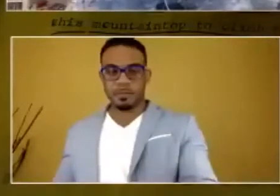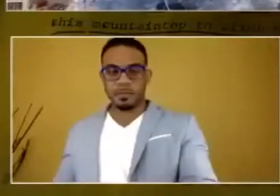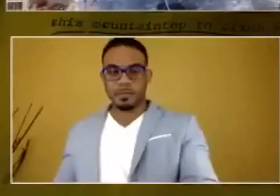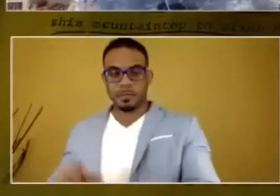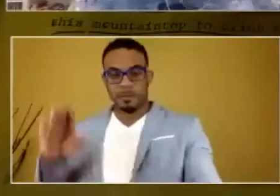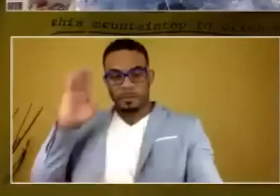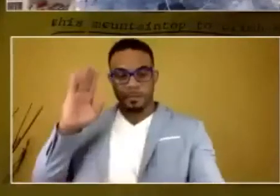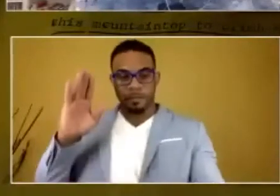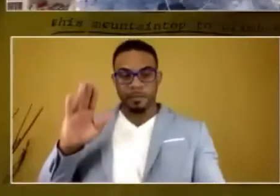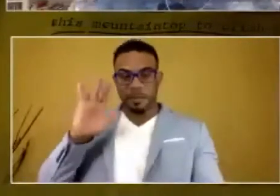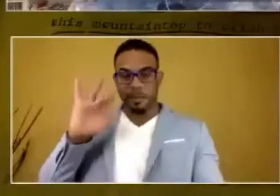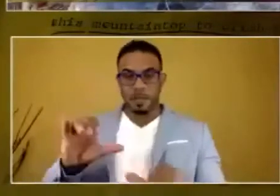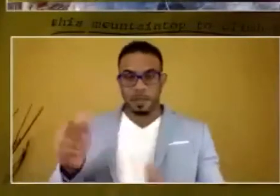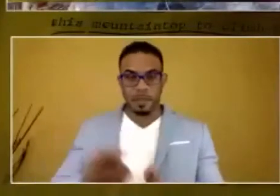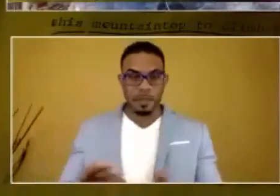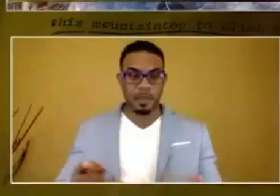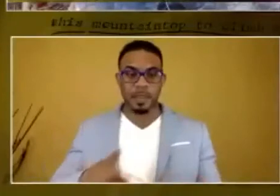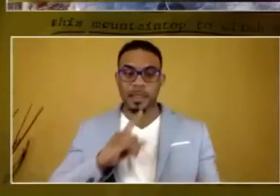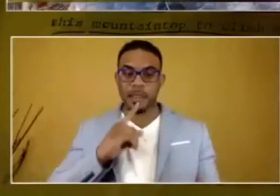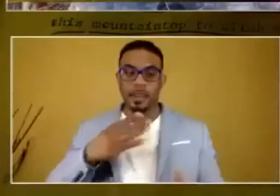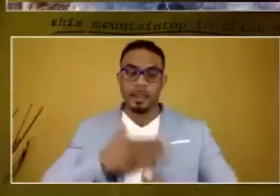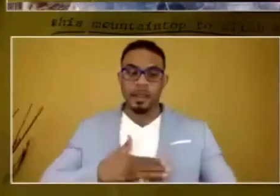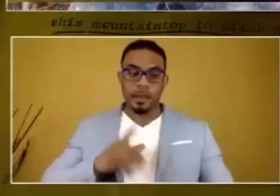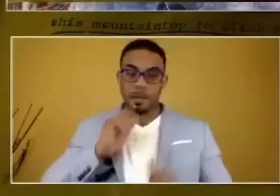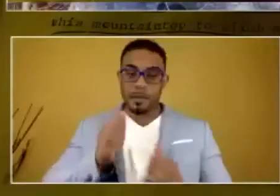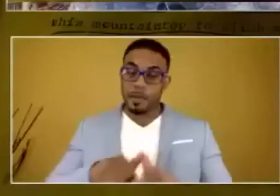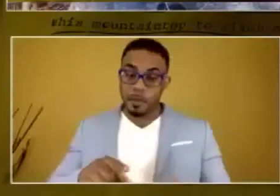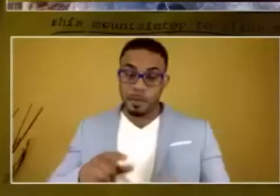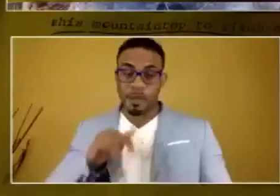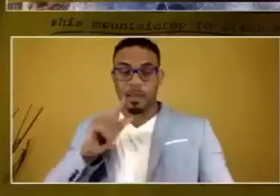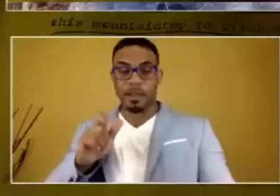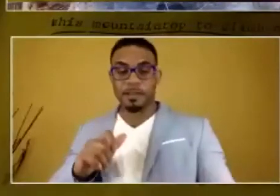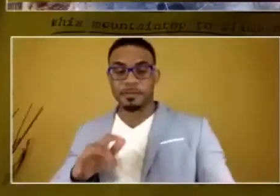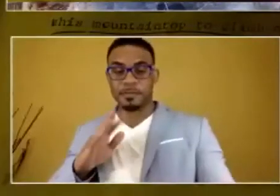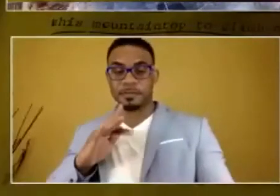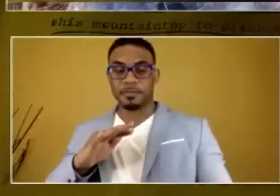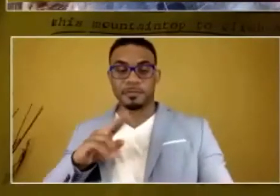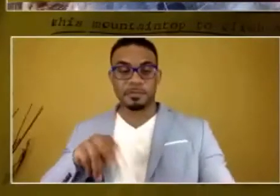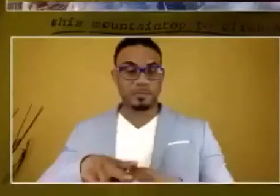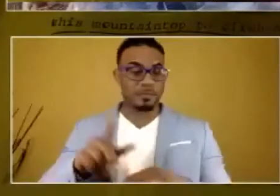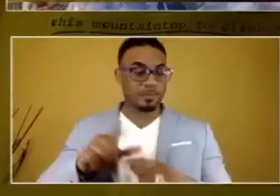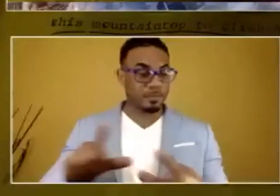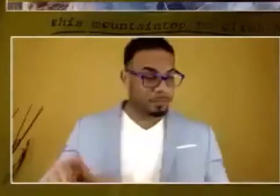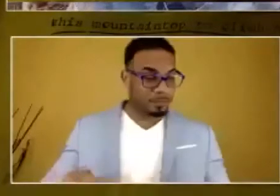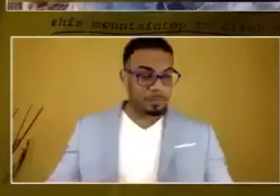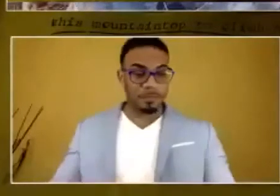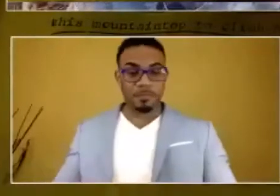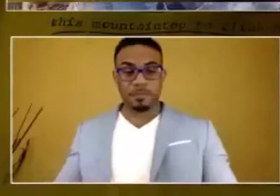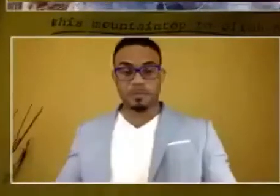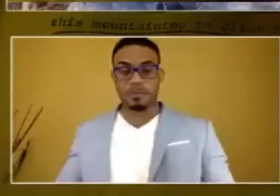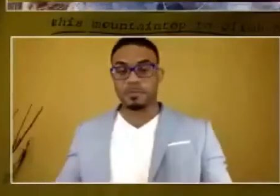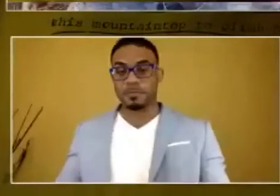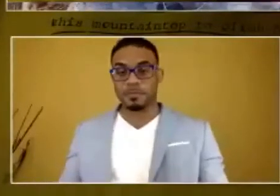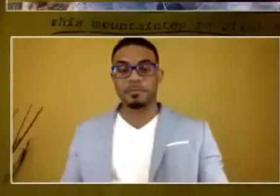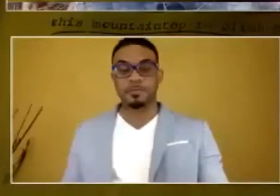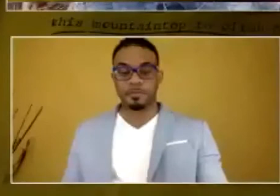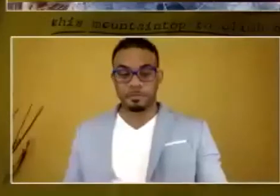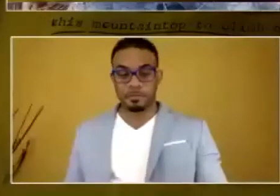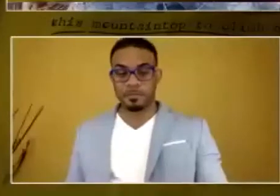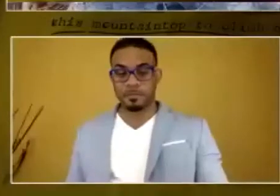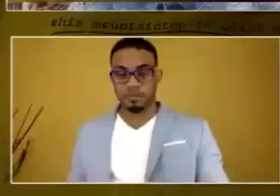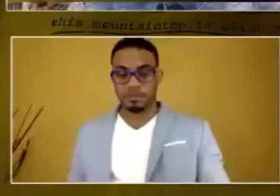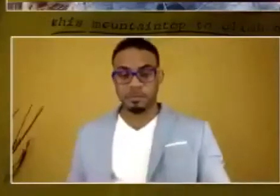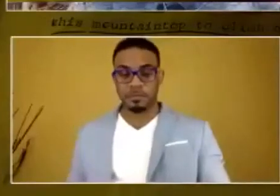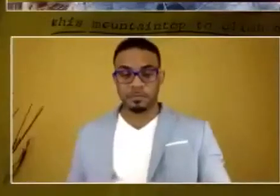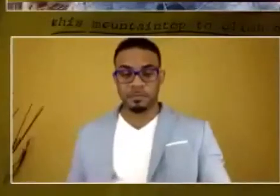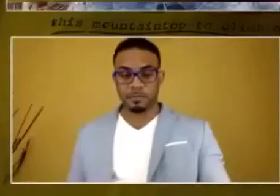Uviat Gindi. It is a pleasure to be with you. Na okua pepovi omu, na pohoge owinge iwiri omu, na